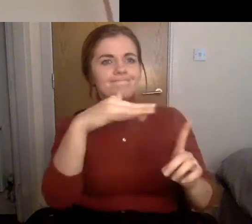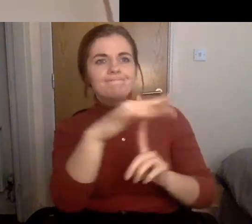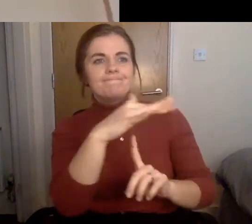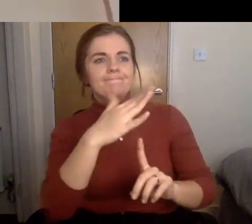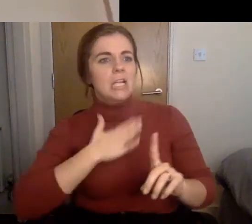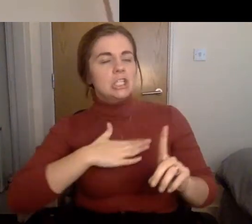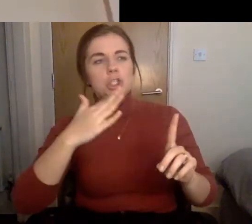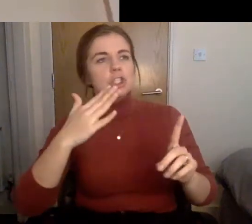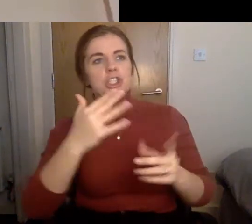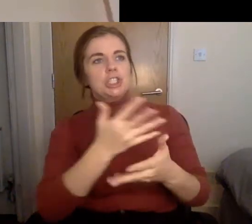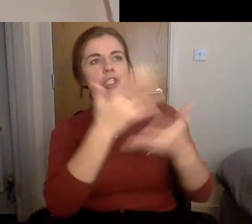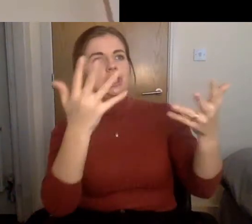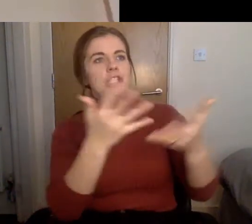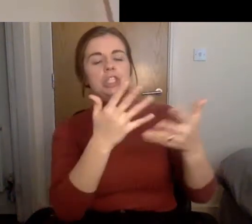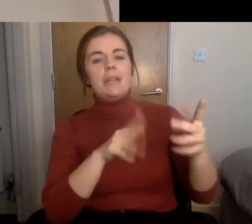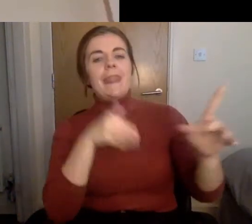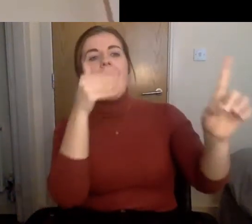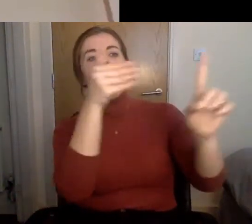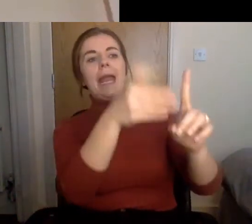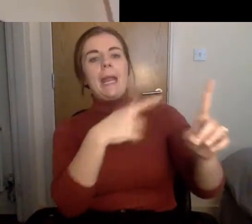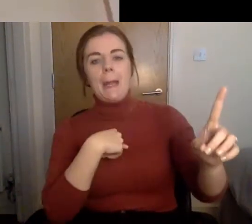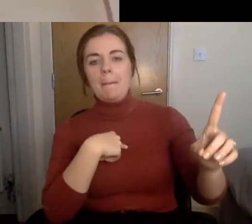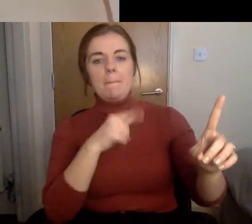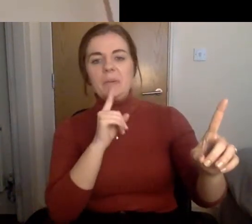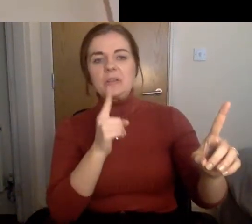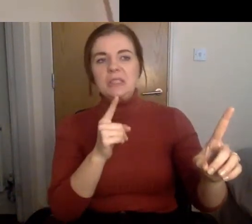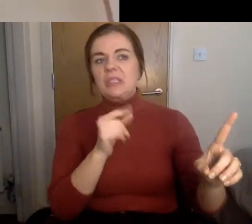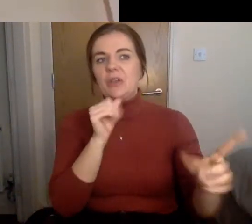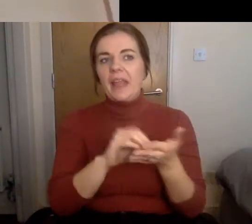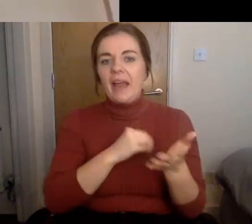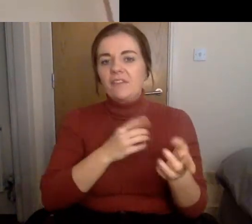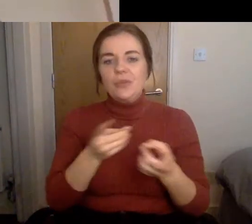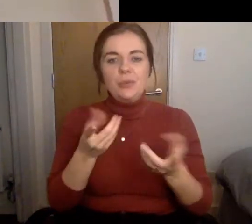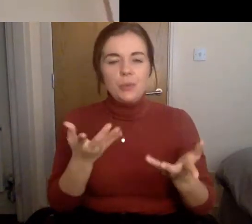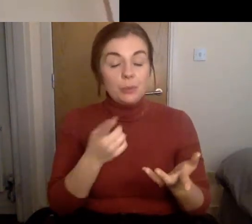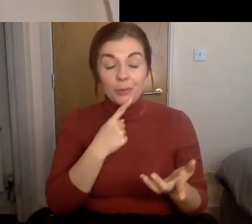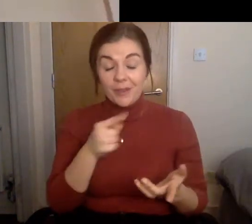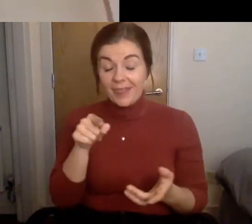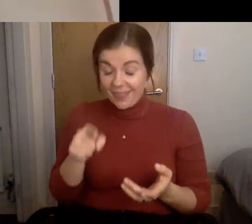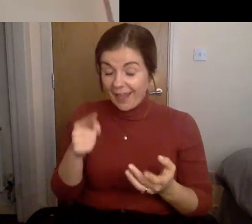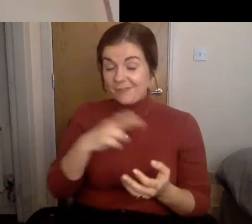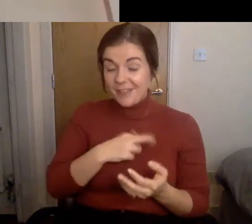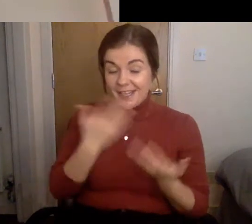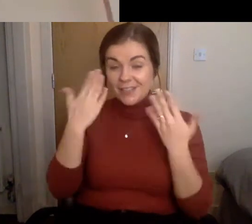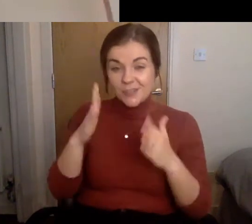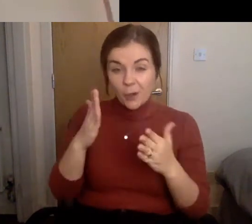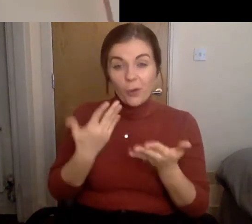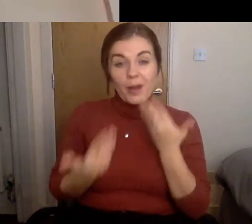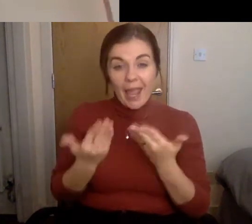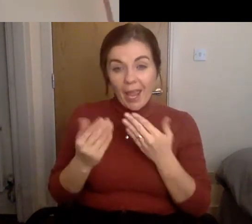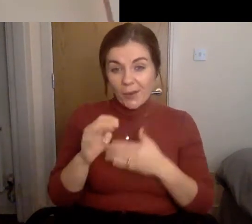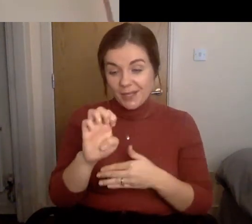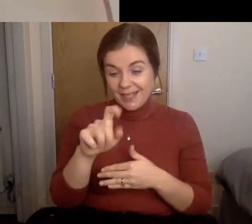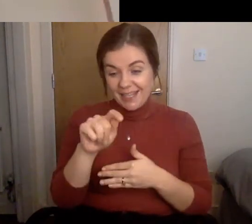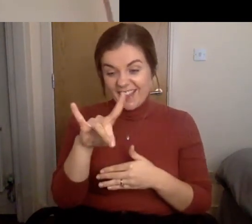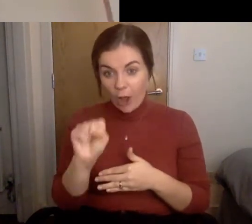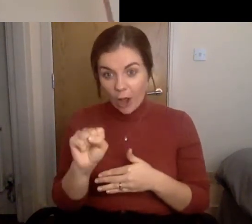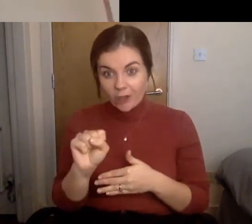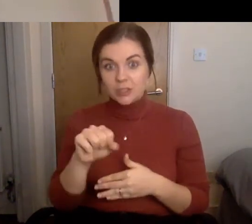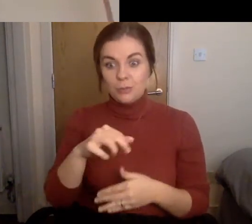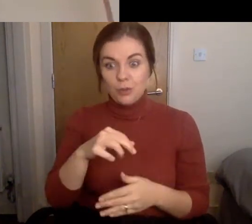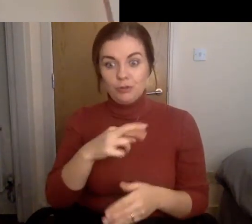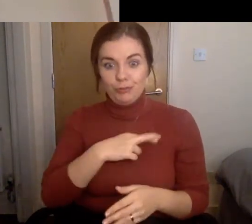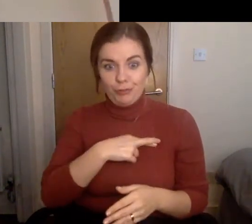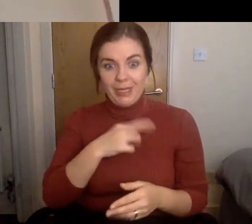of superimposed on what I do as teacher, let's say. But it was one of those real examples of the practicalities of ethos as something that's really actually lived out in the